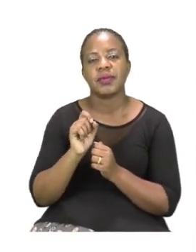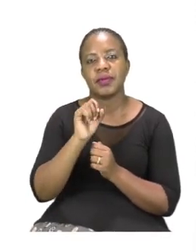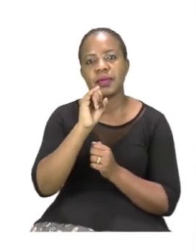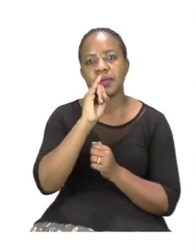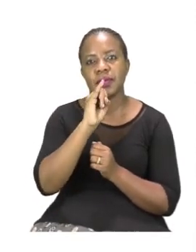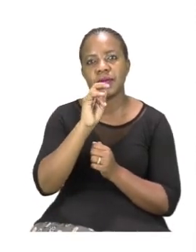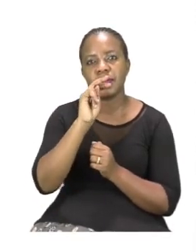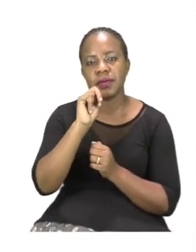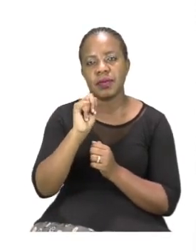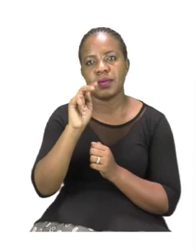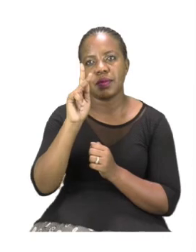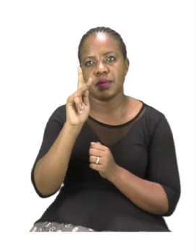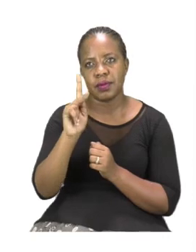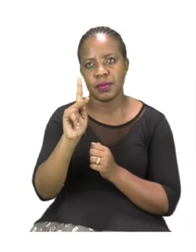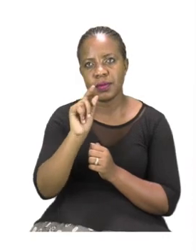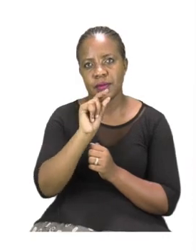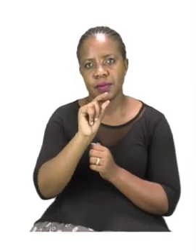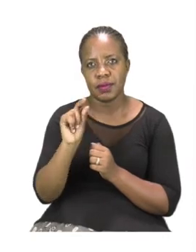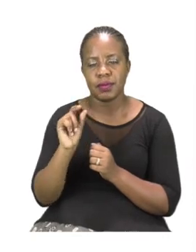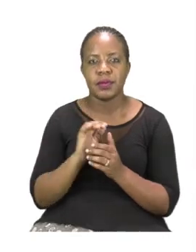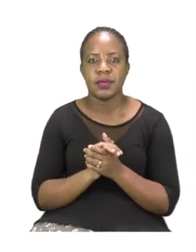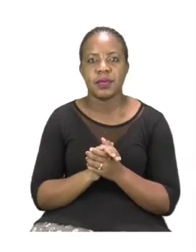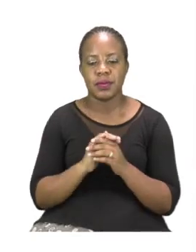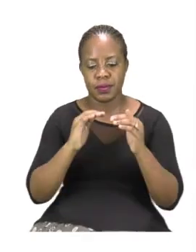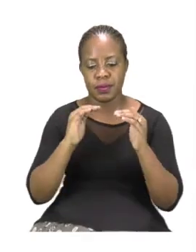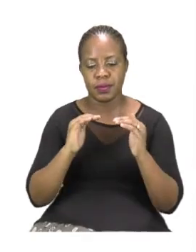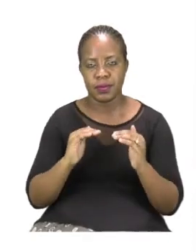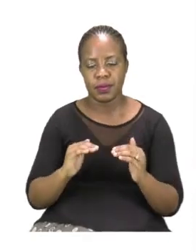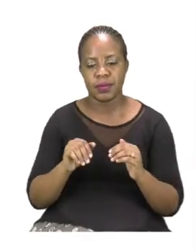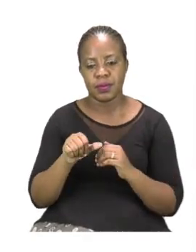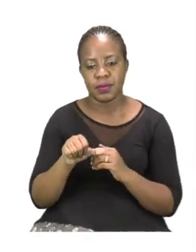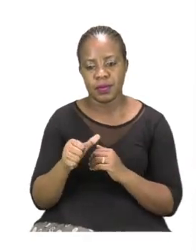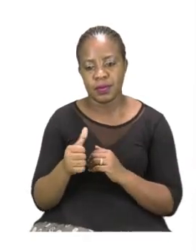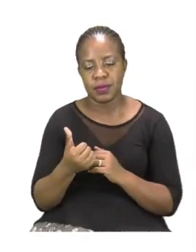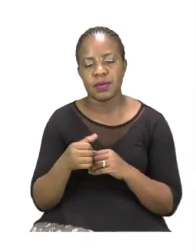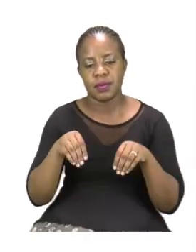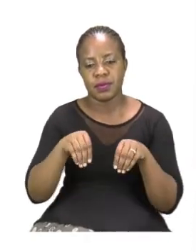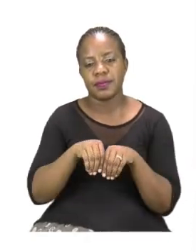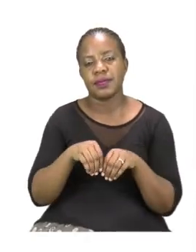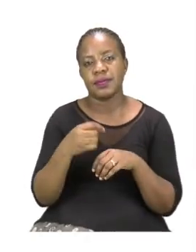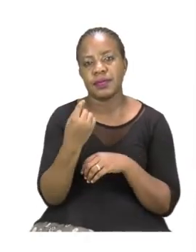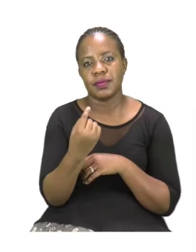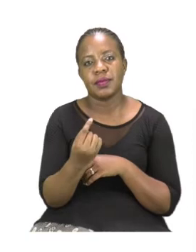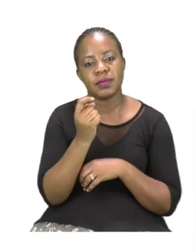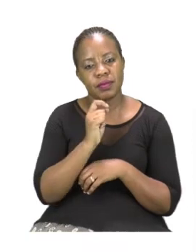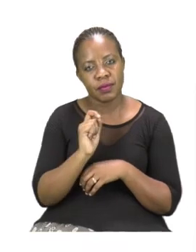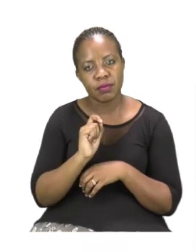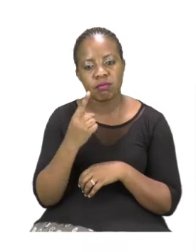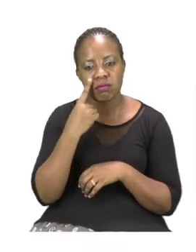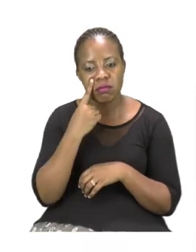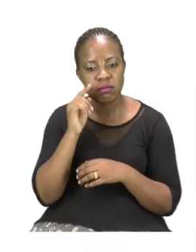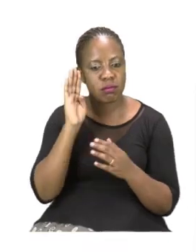The rest of the sounds, my dear boys and girls, you are going to do by yourselves. Remember, there's a